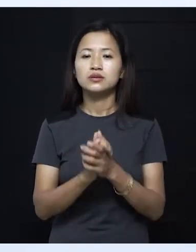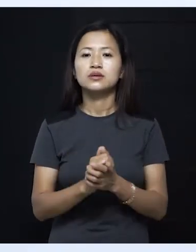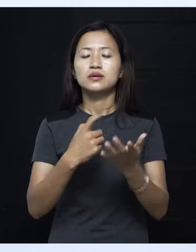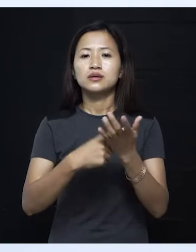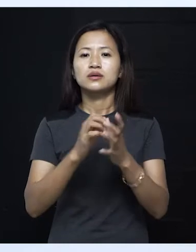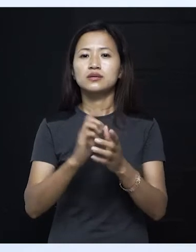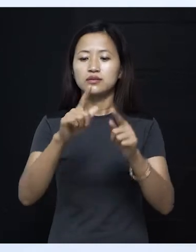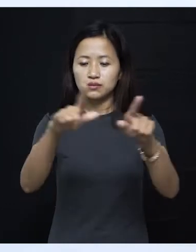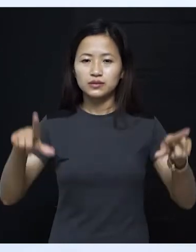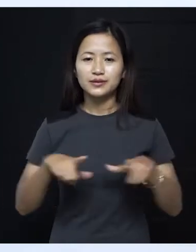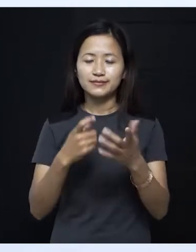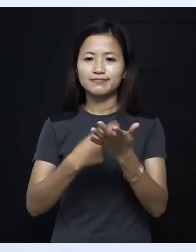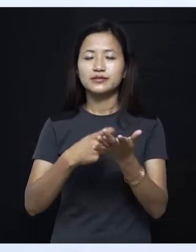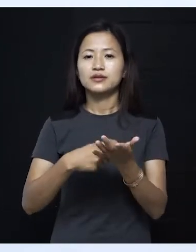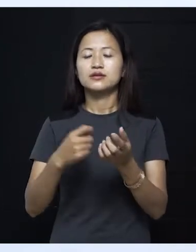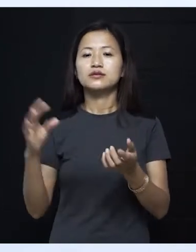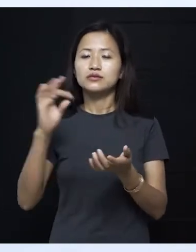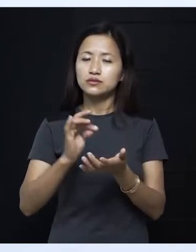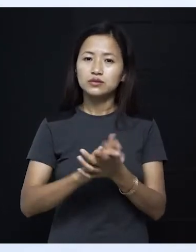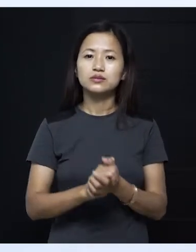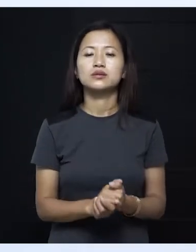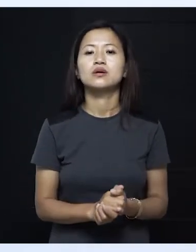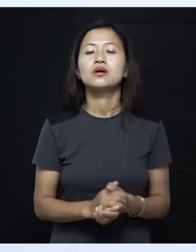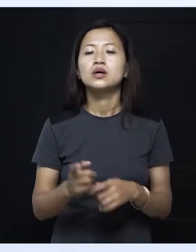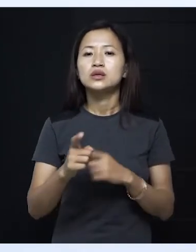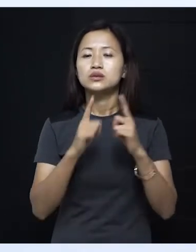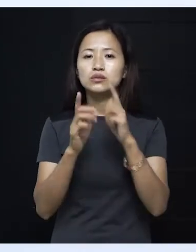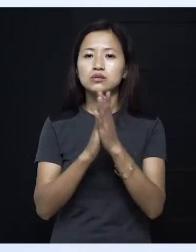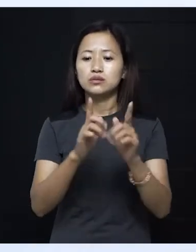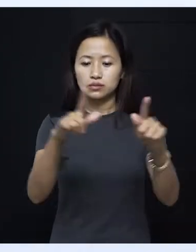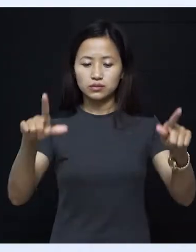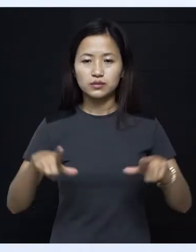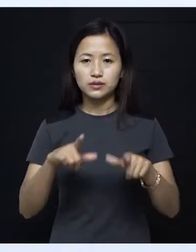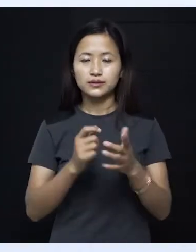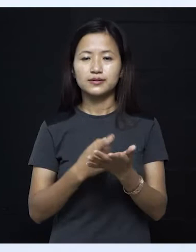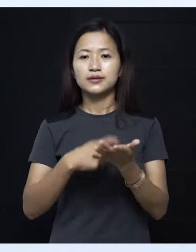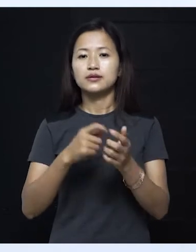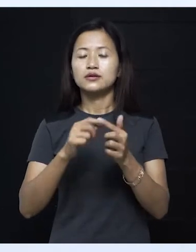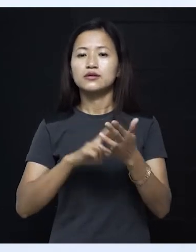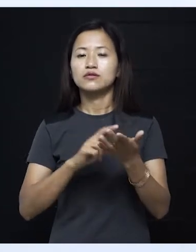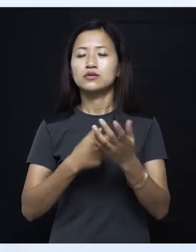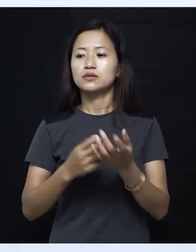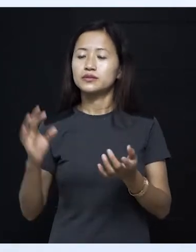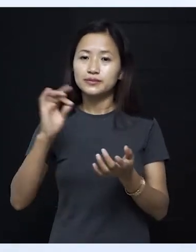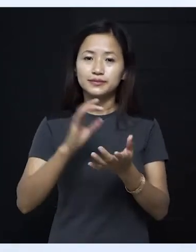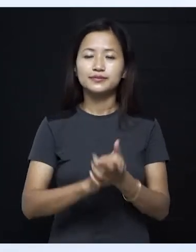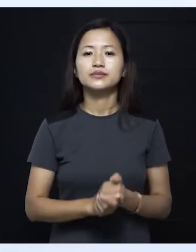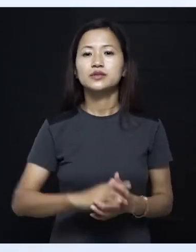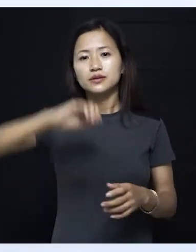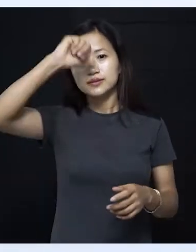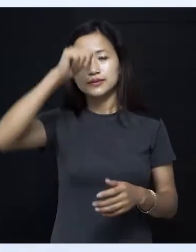we call it as the land reforms and so on. Now when we talk about land reforms, now in